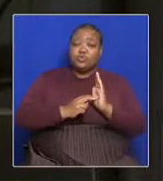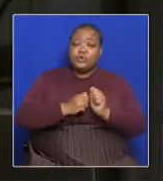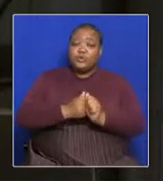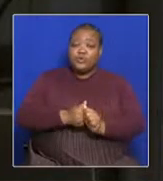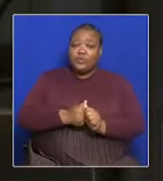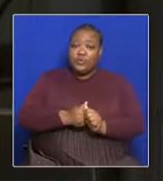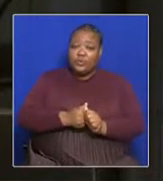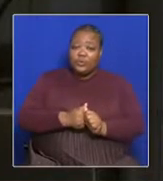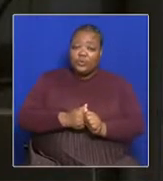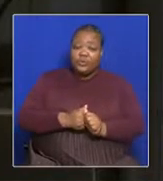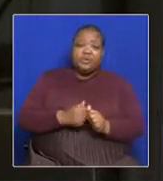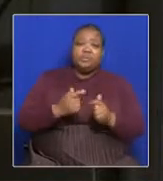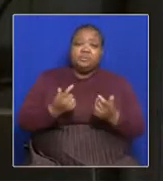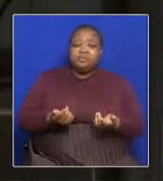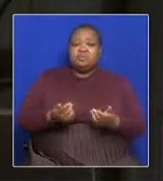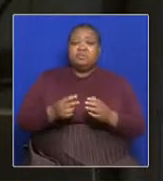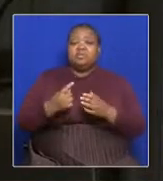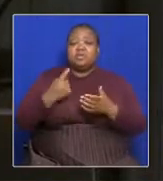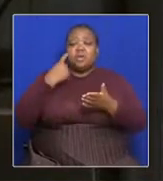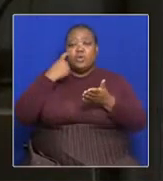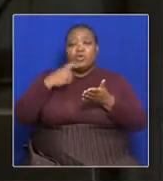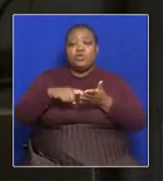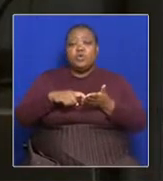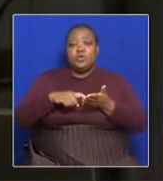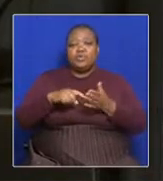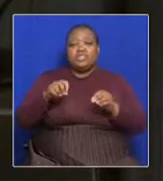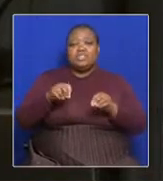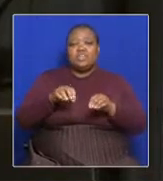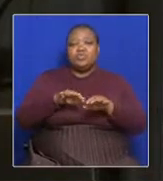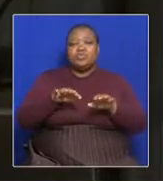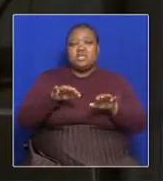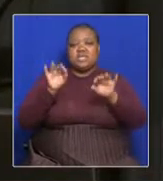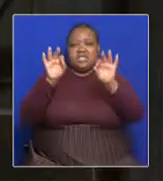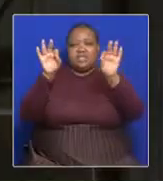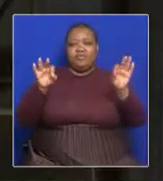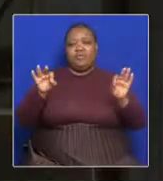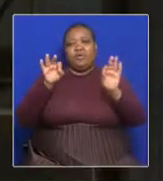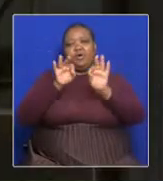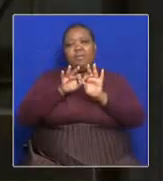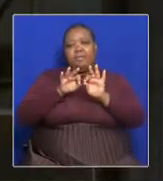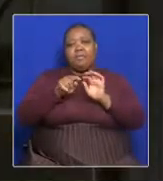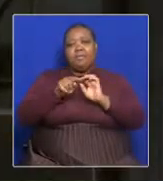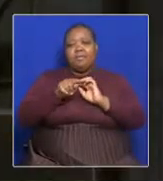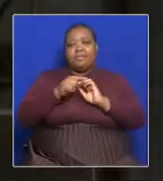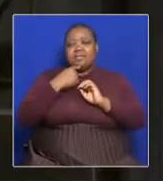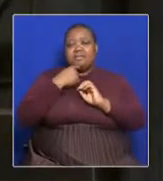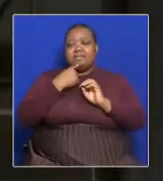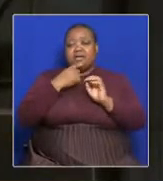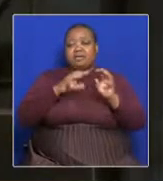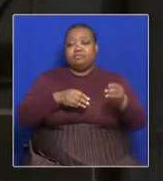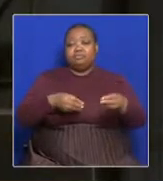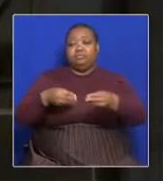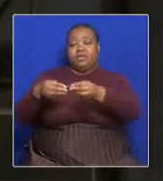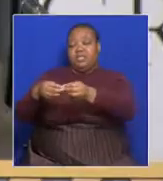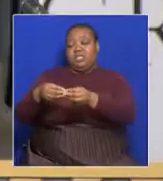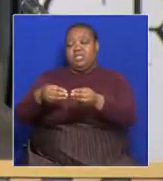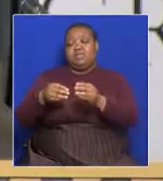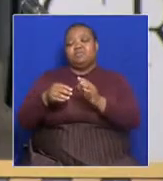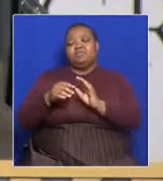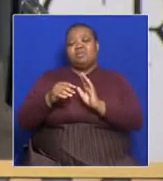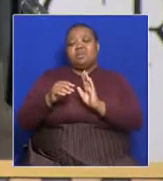a notice or a release form, whatever that form is called. It is what is given to FSL. You didn't do that,